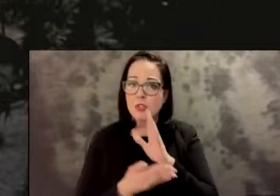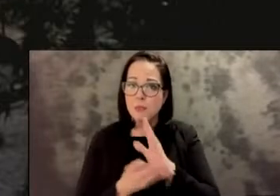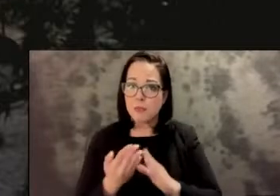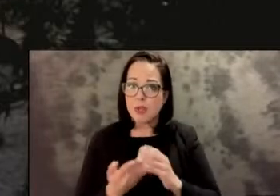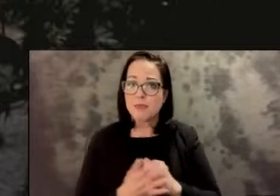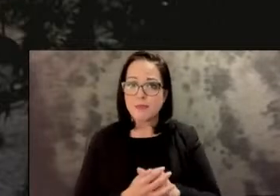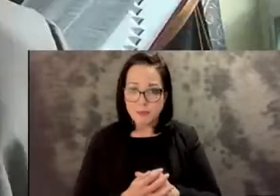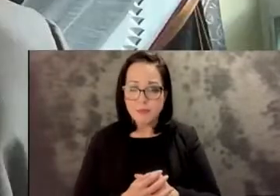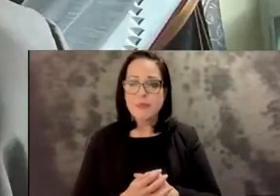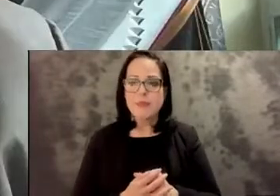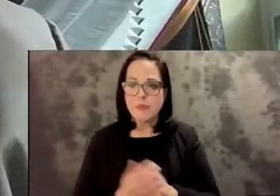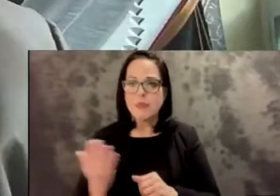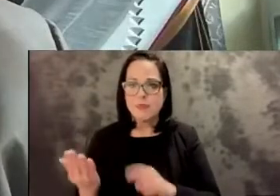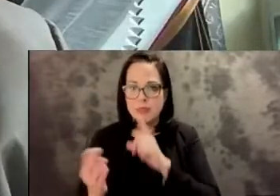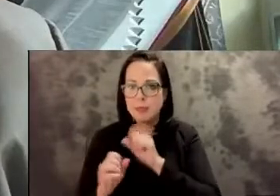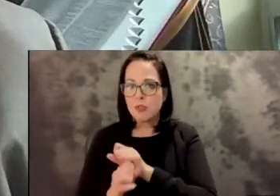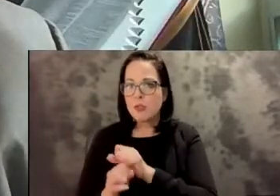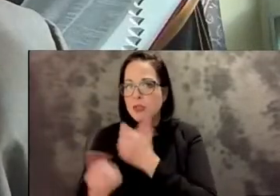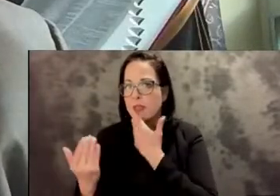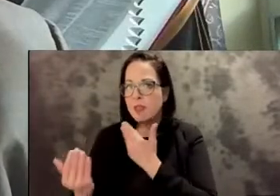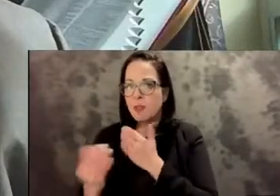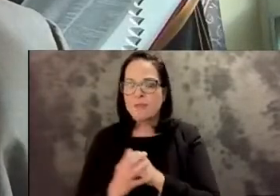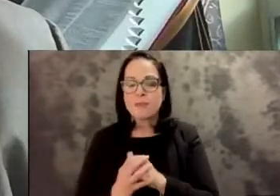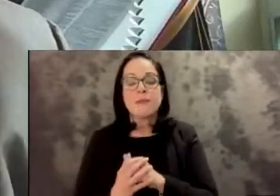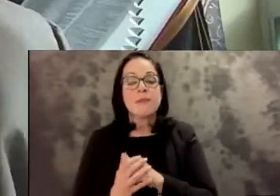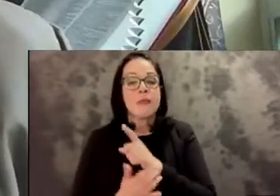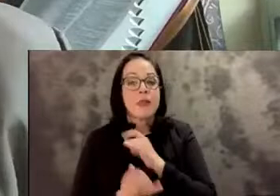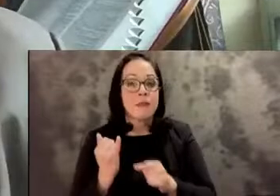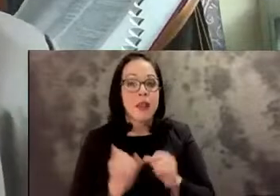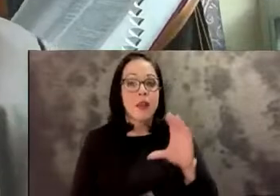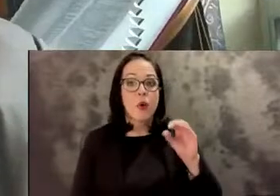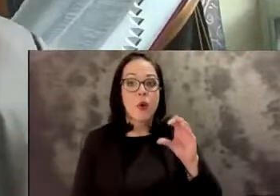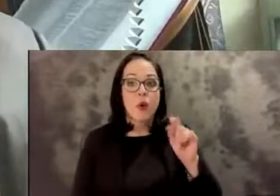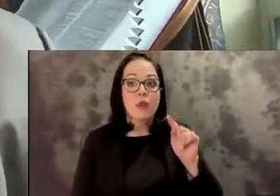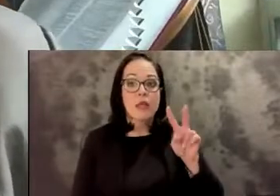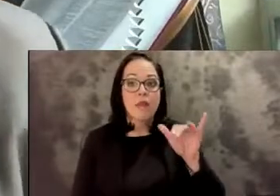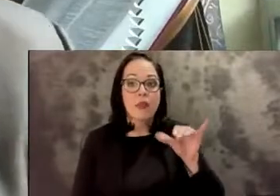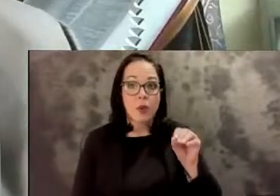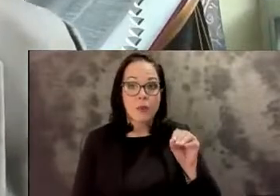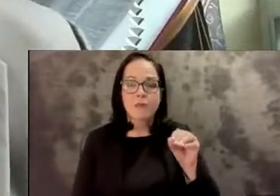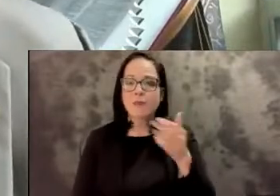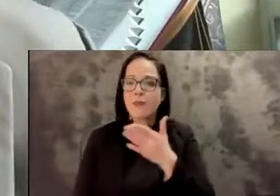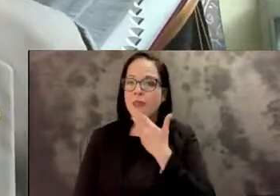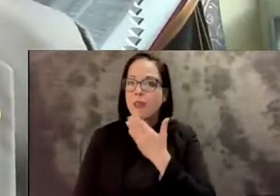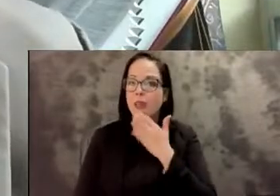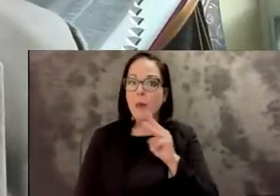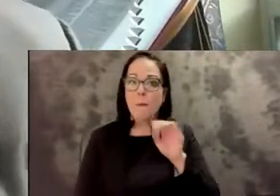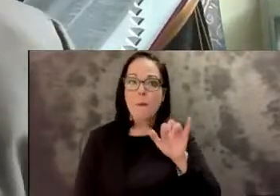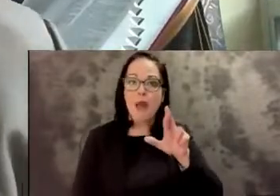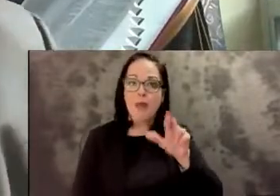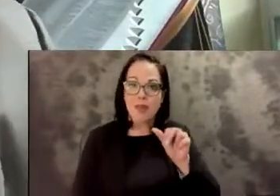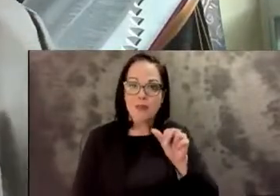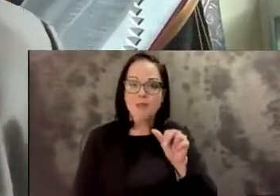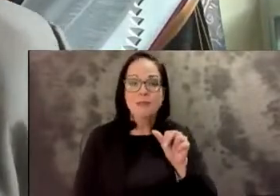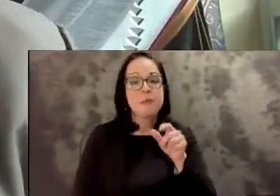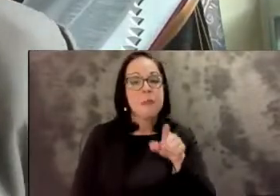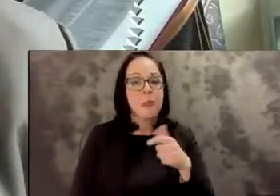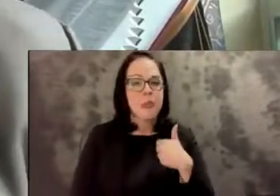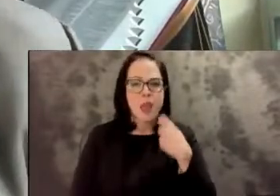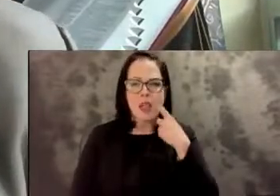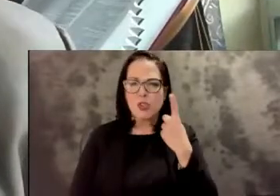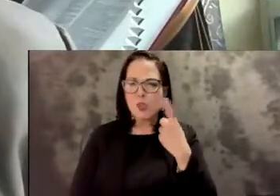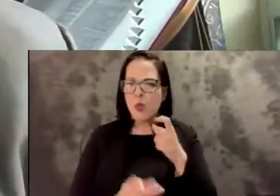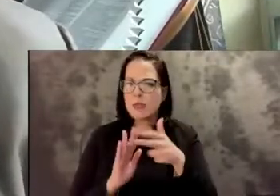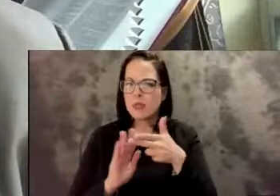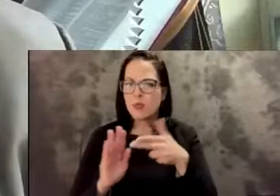Absolutely. Thank you. And then finally, Octavio. Thank you, Myra. I just wanted to highlight,